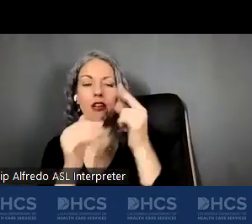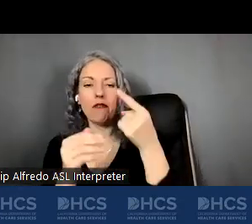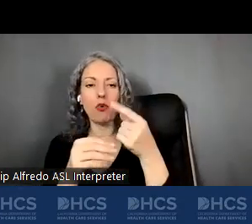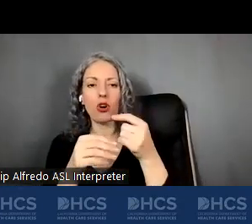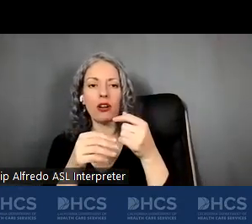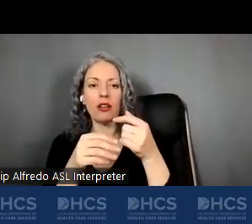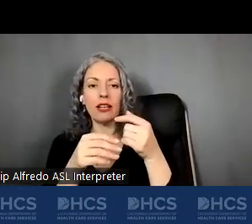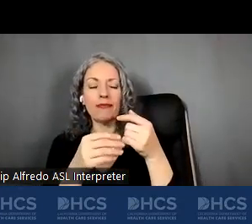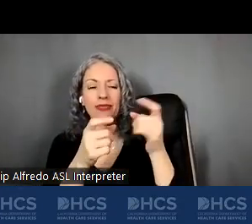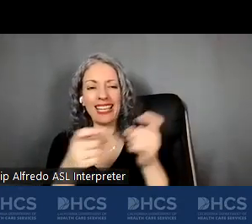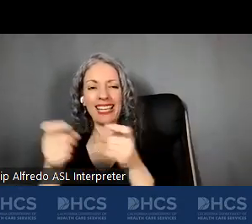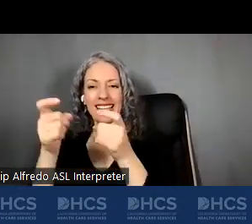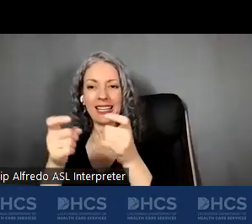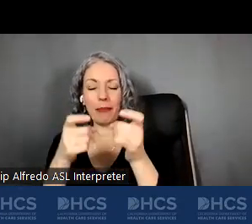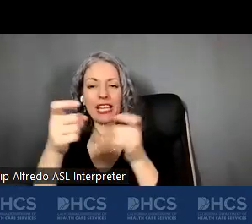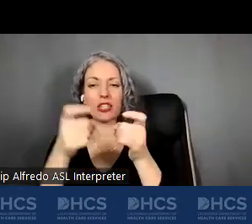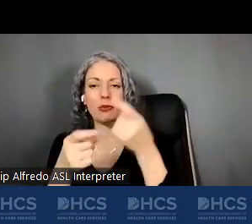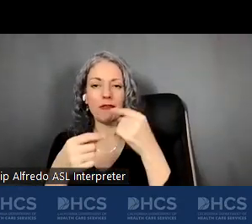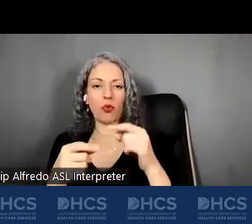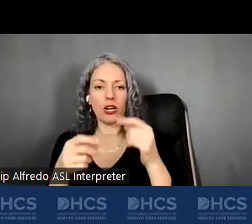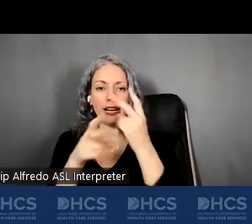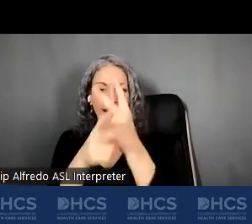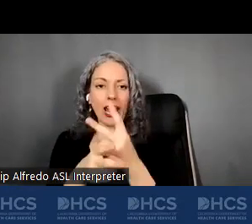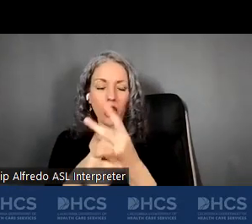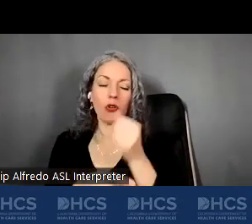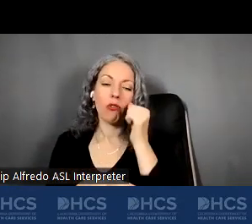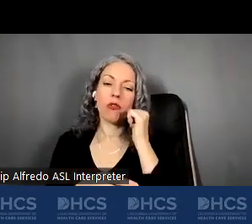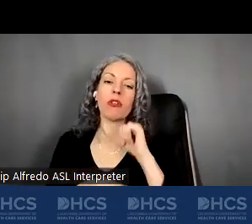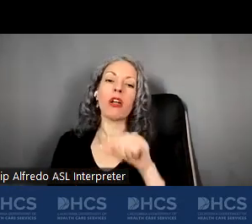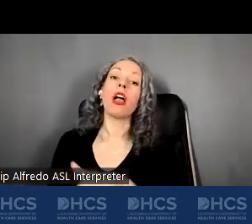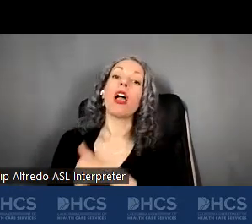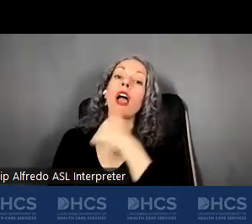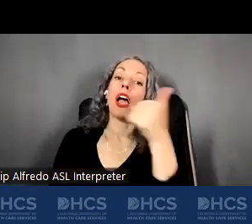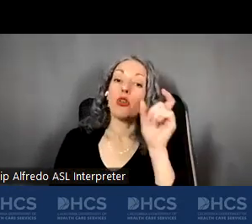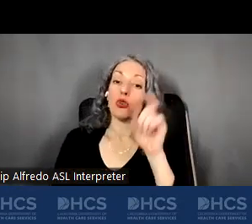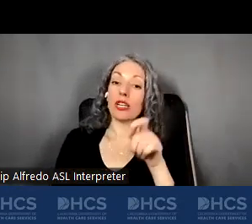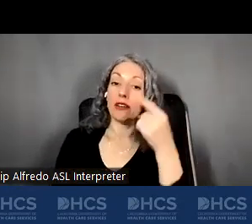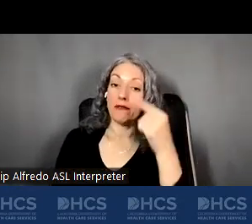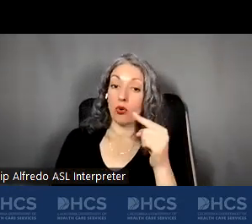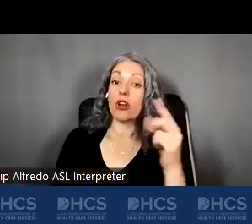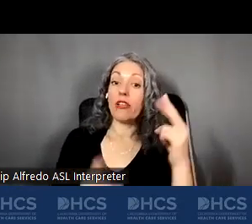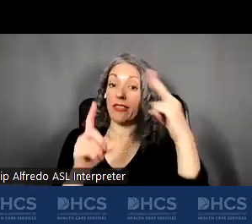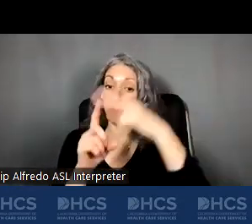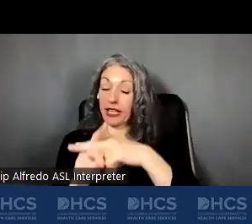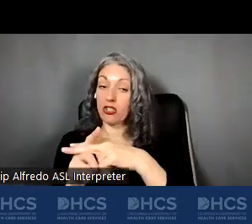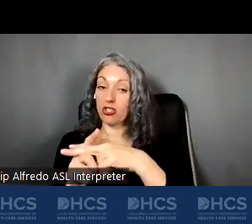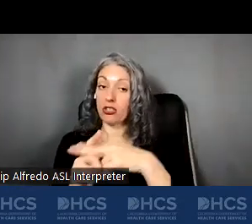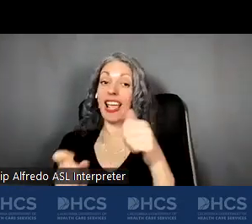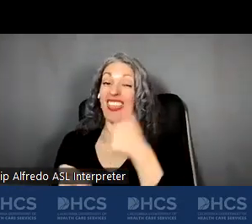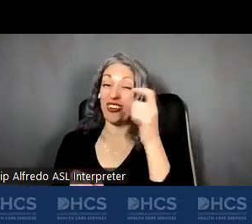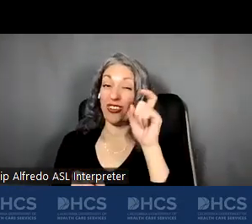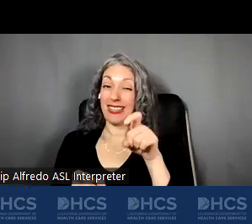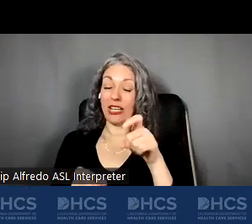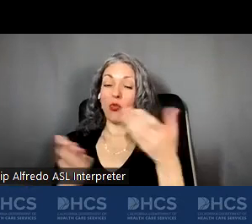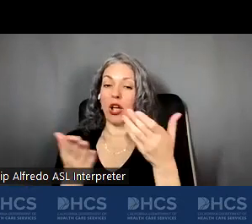and community supports. The other piece that's needed for the application